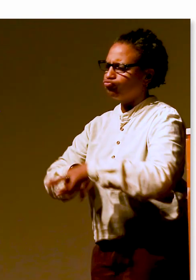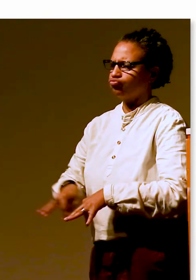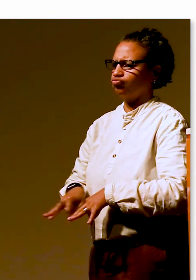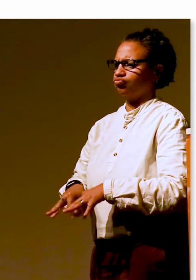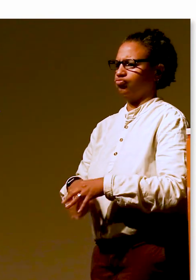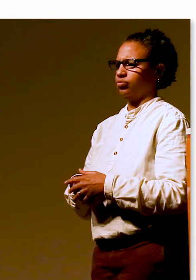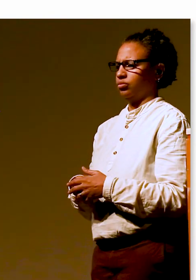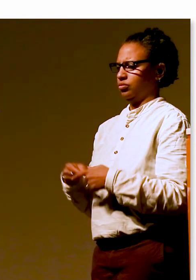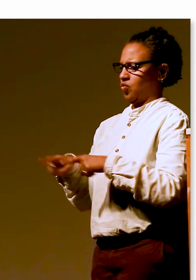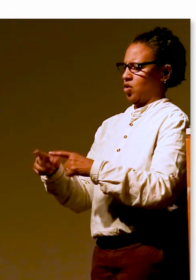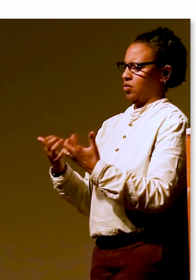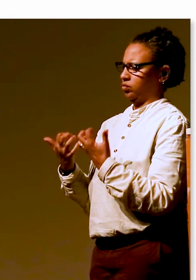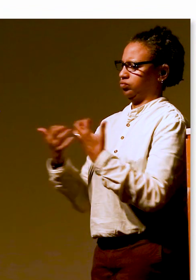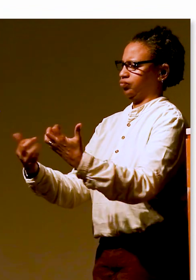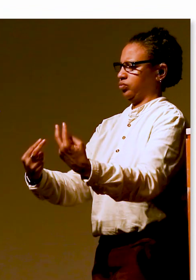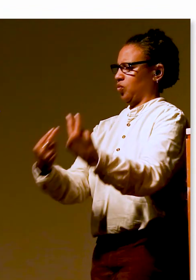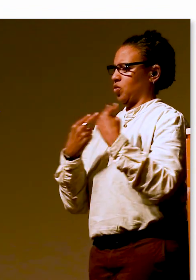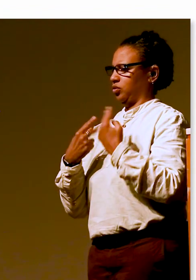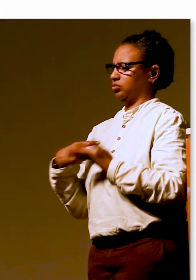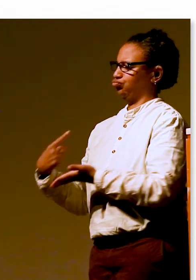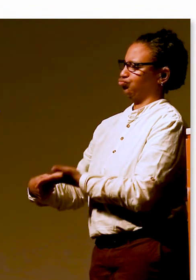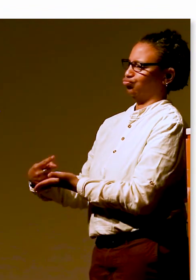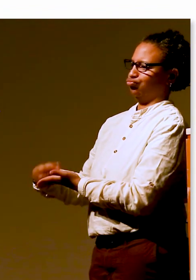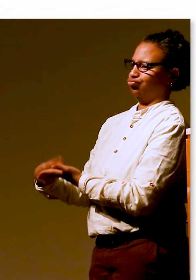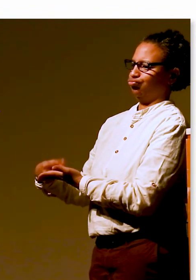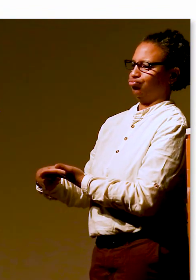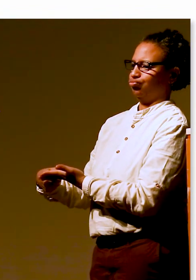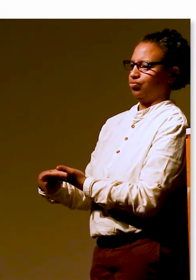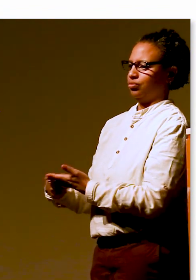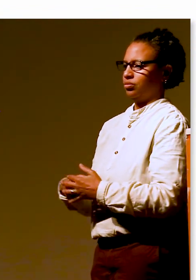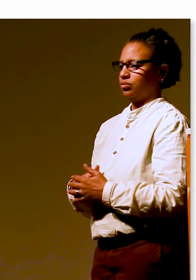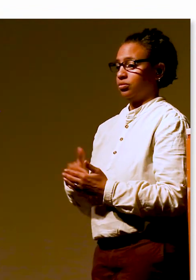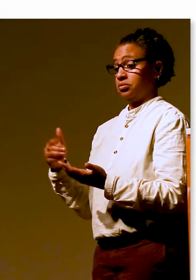think oftentimes it's very easy to say, museums